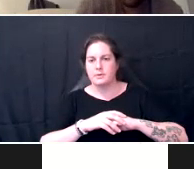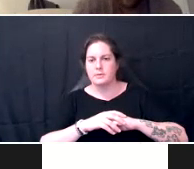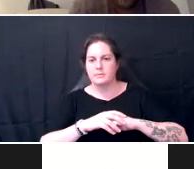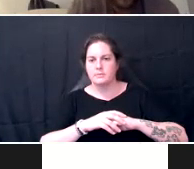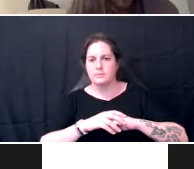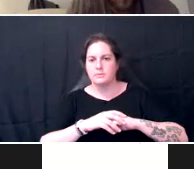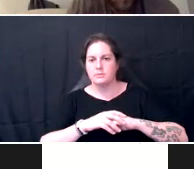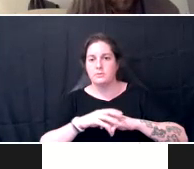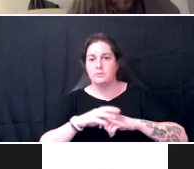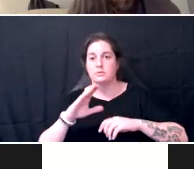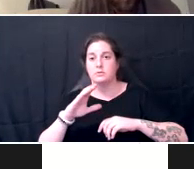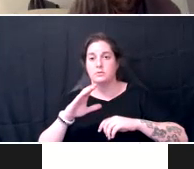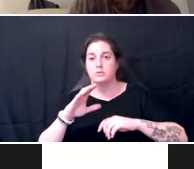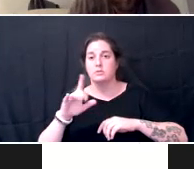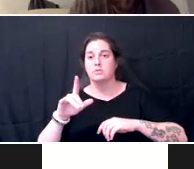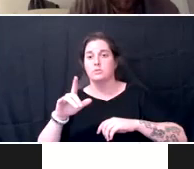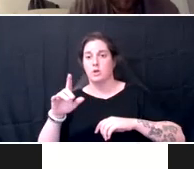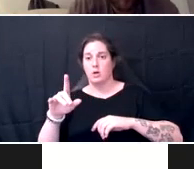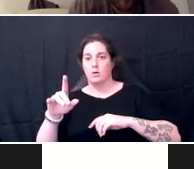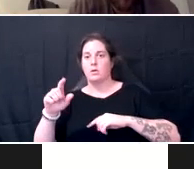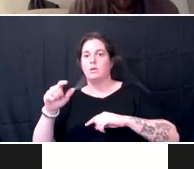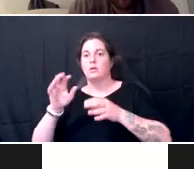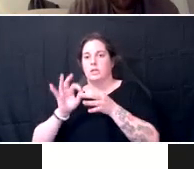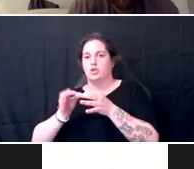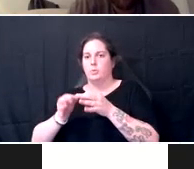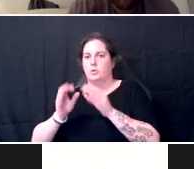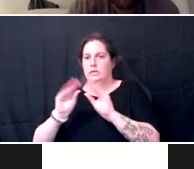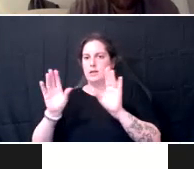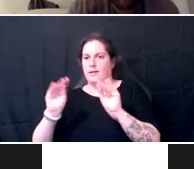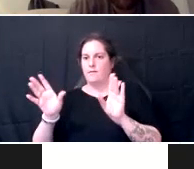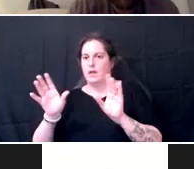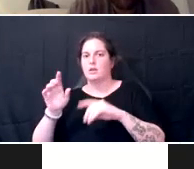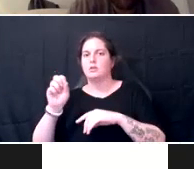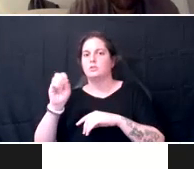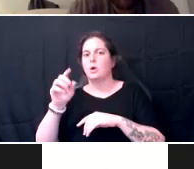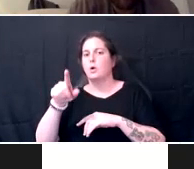minus 1/2 g t